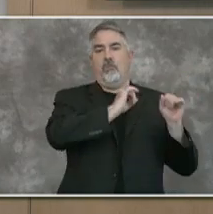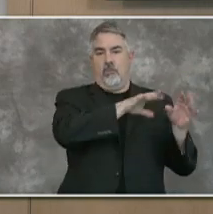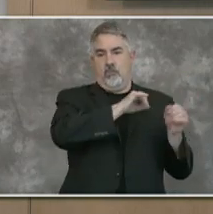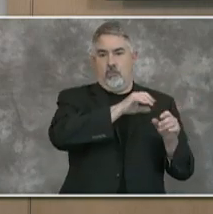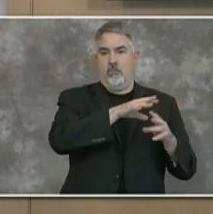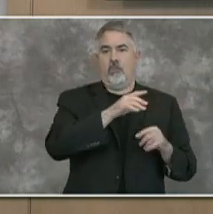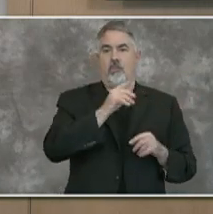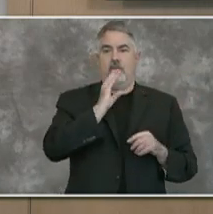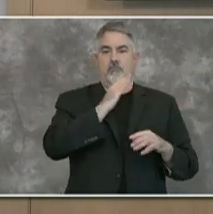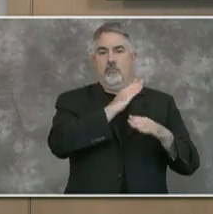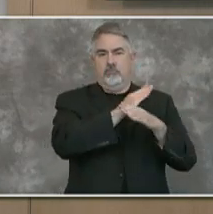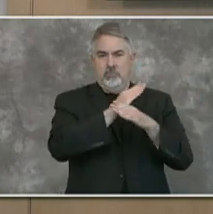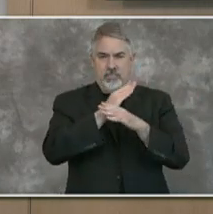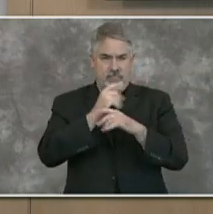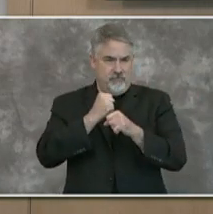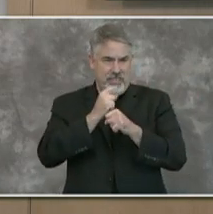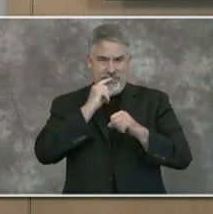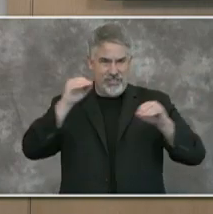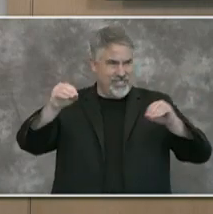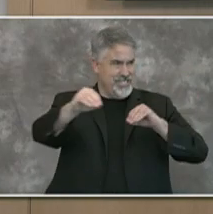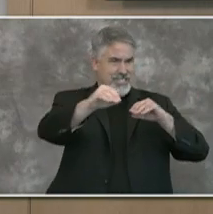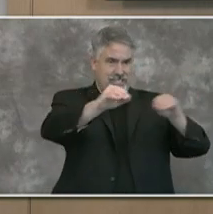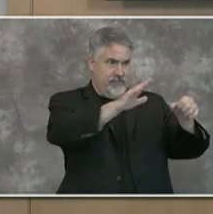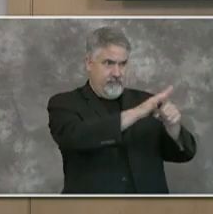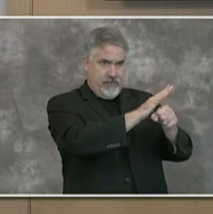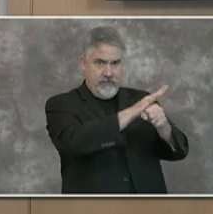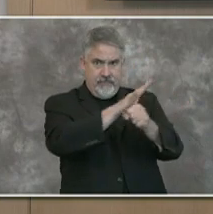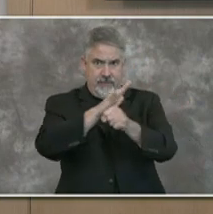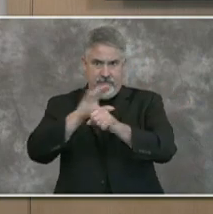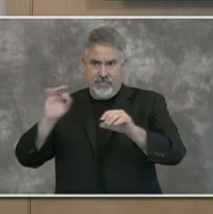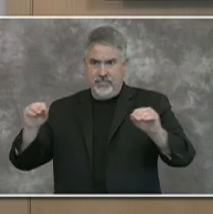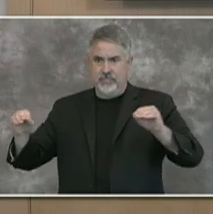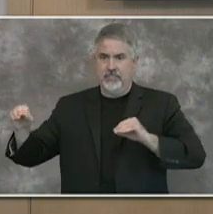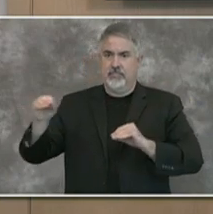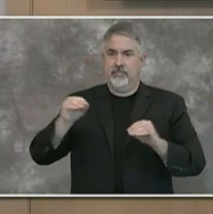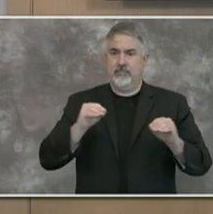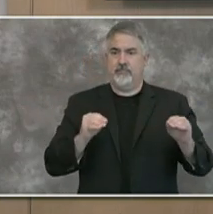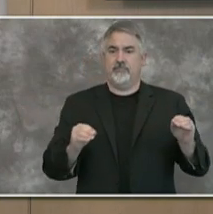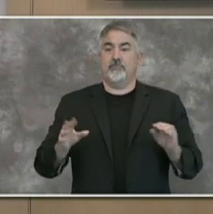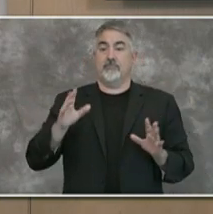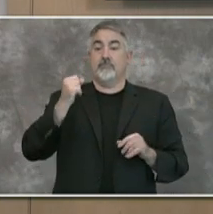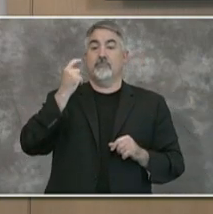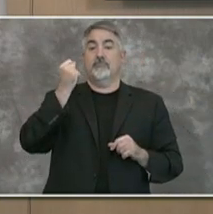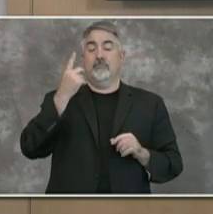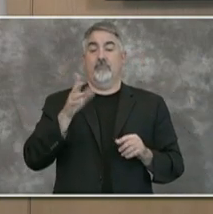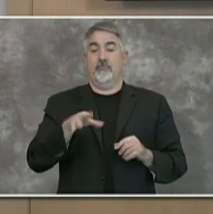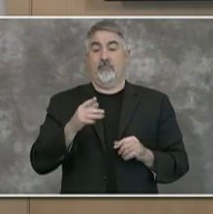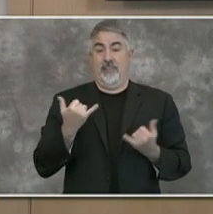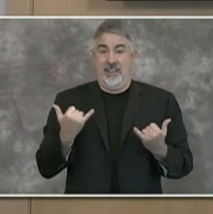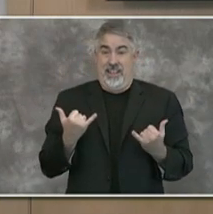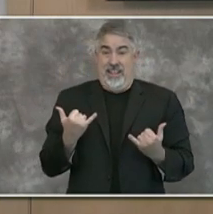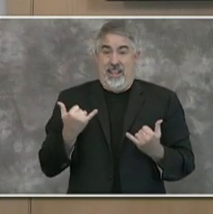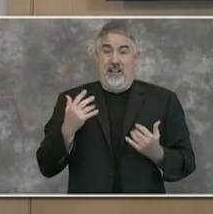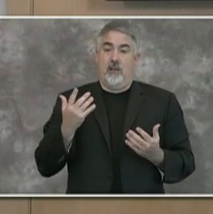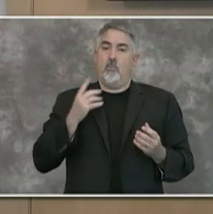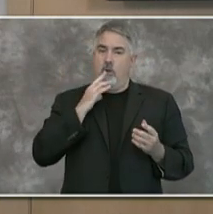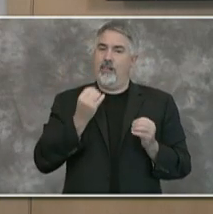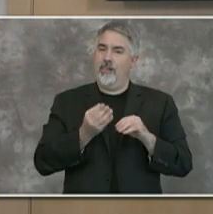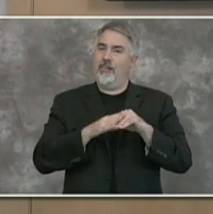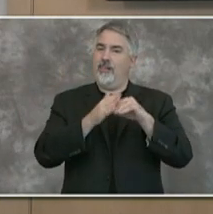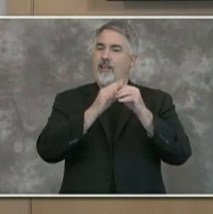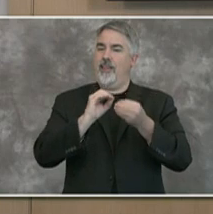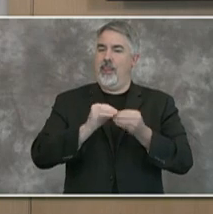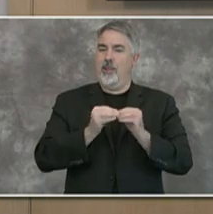members. Once those physical distancing requirements have been met, then there could be the additional capacity for new unsheltered